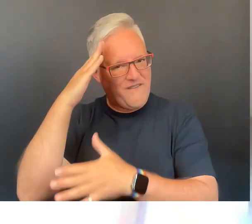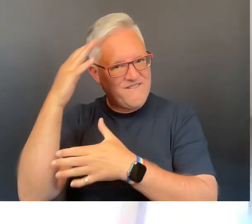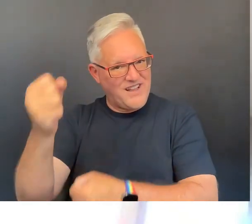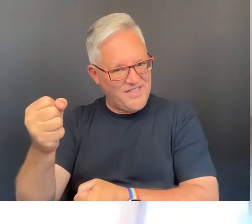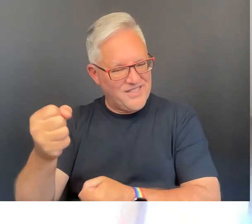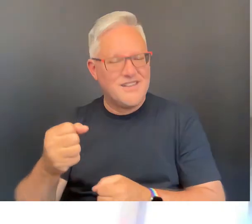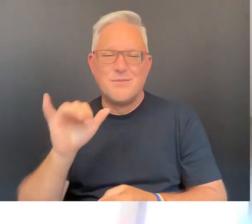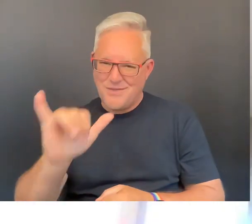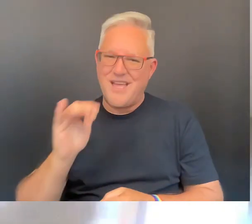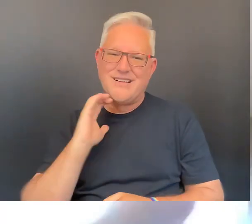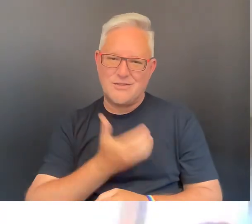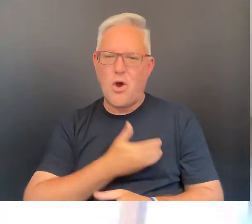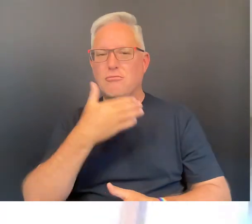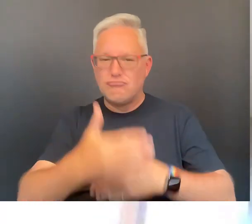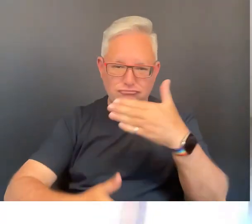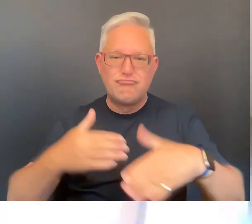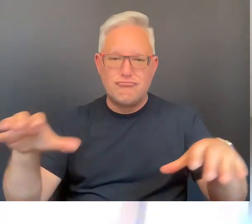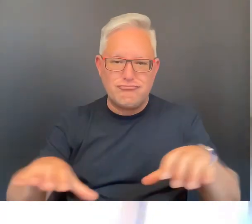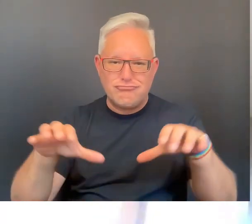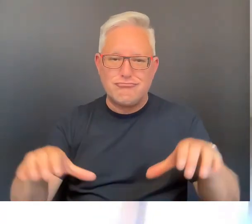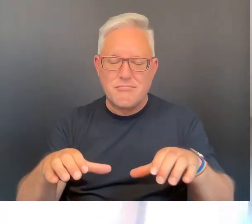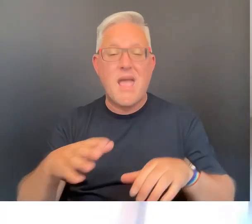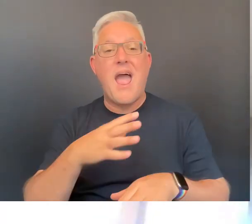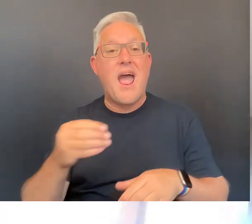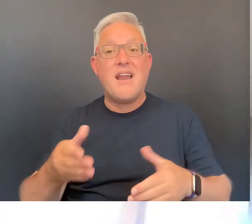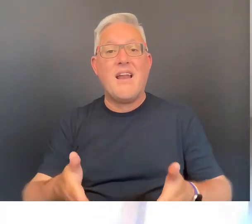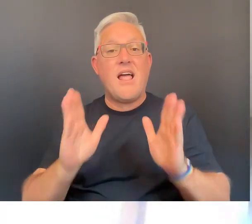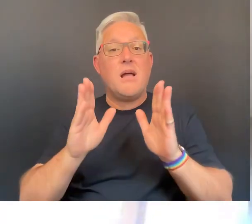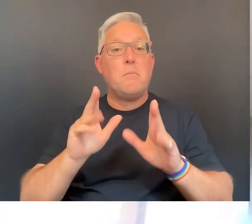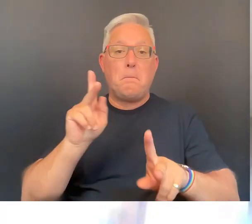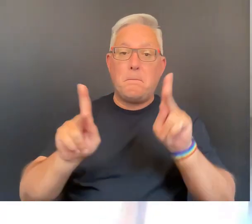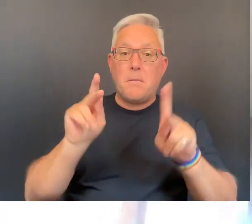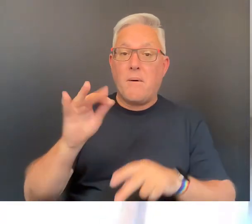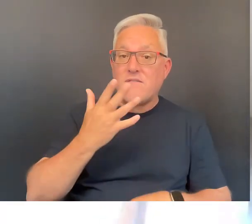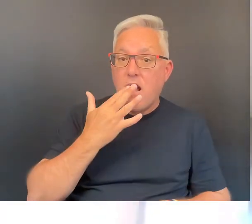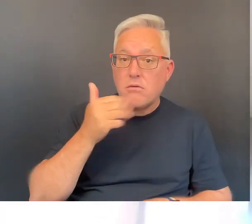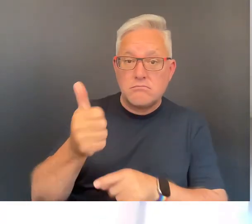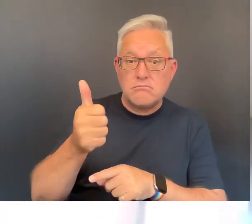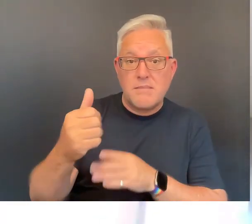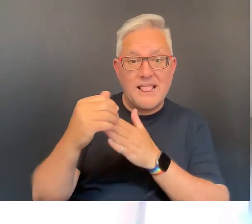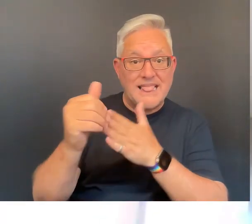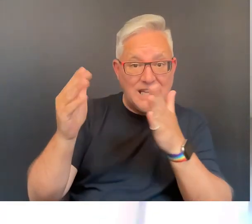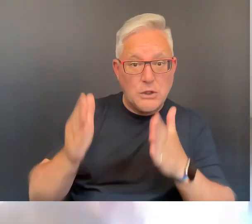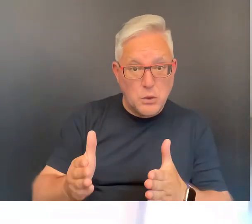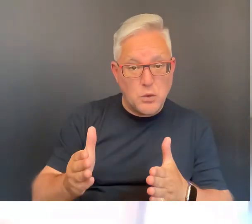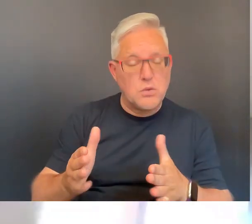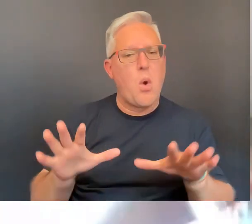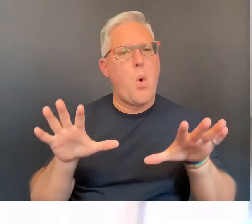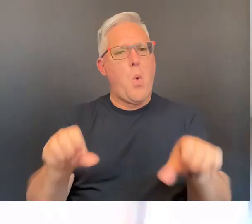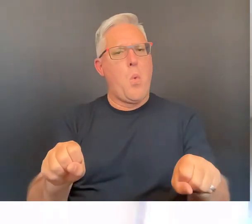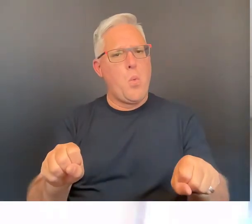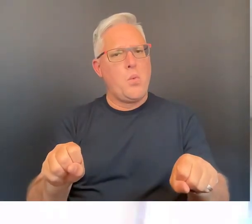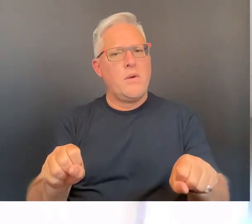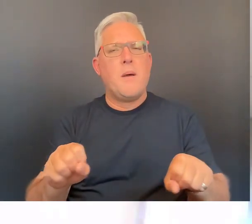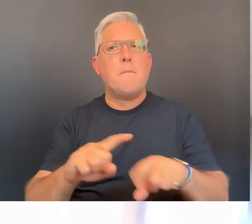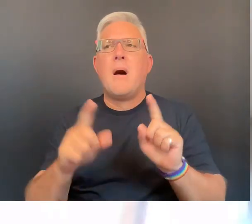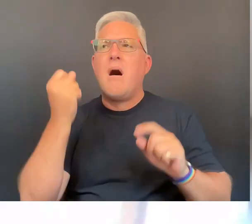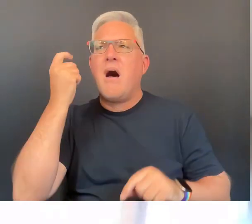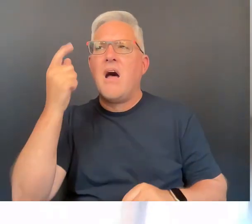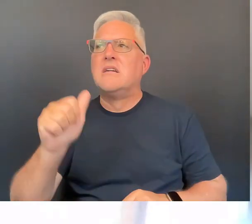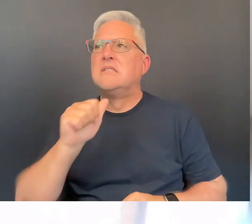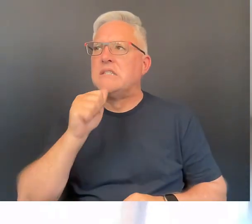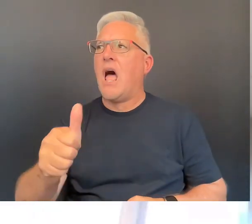And allowing our leaders of color to own that space and to make that it's not a